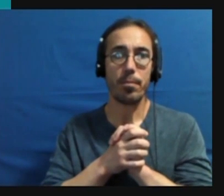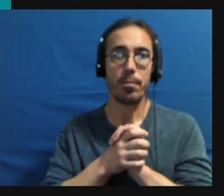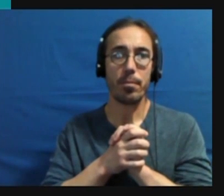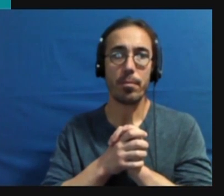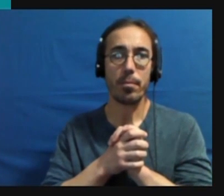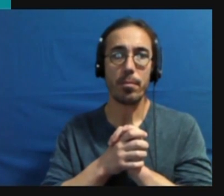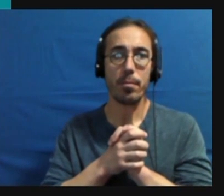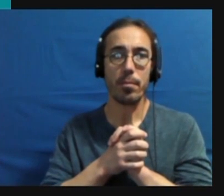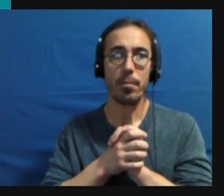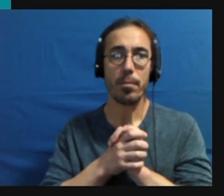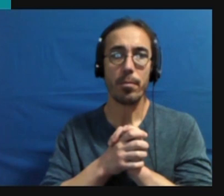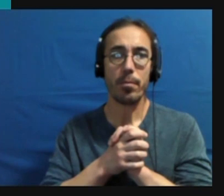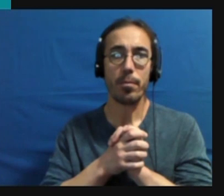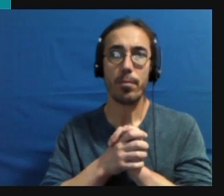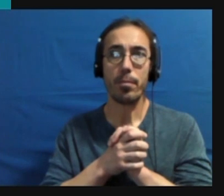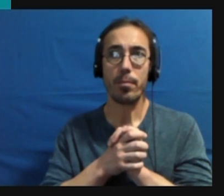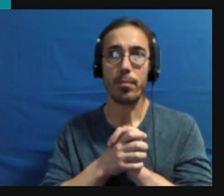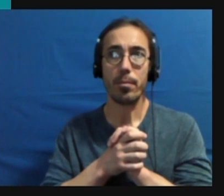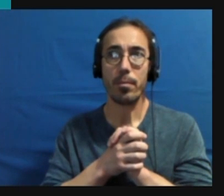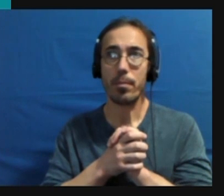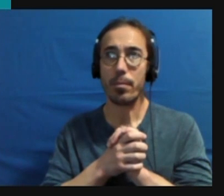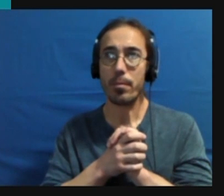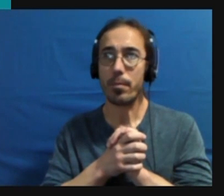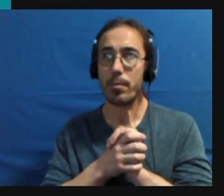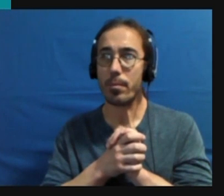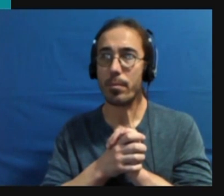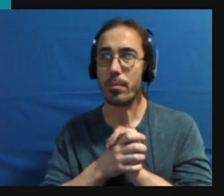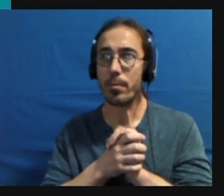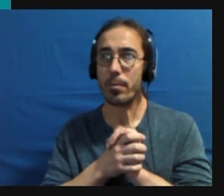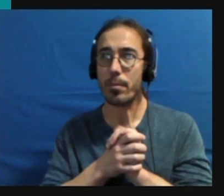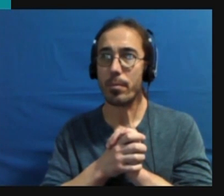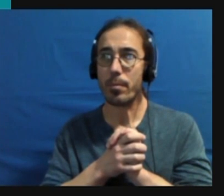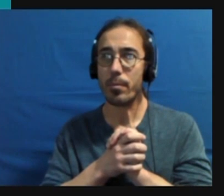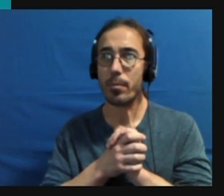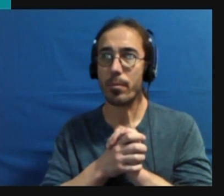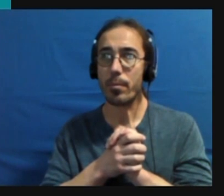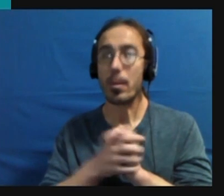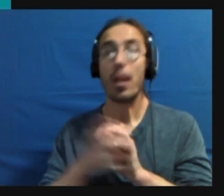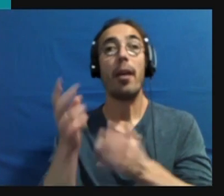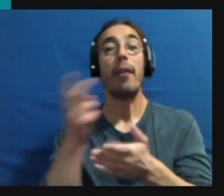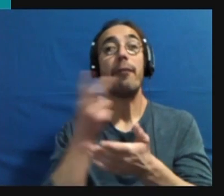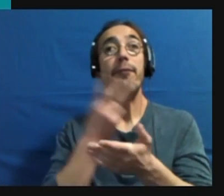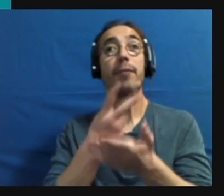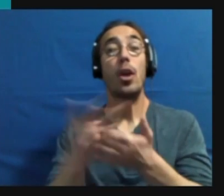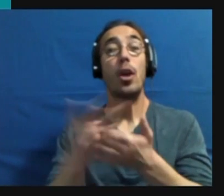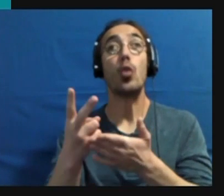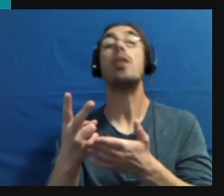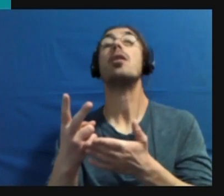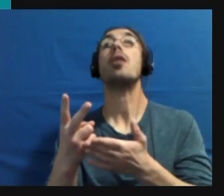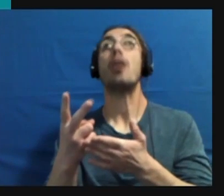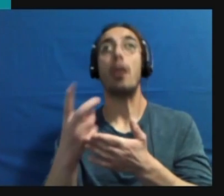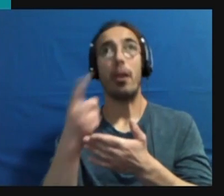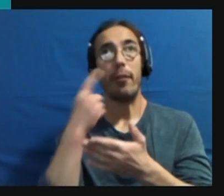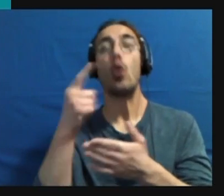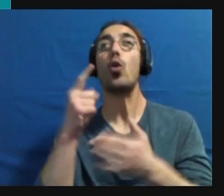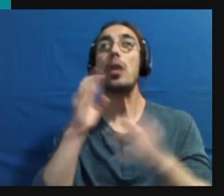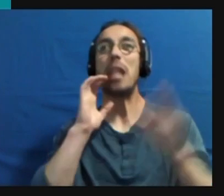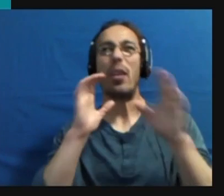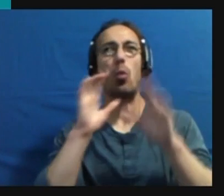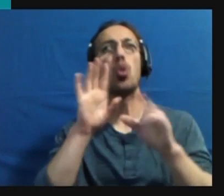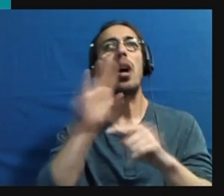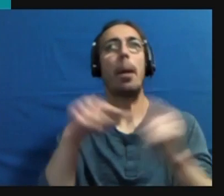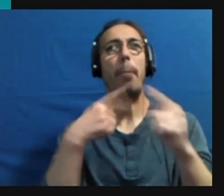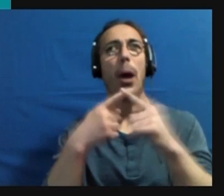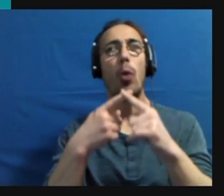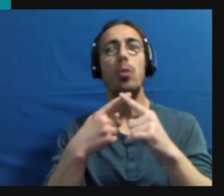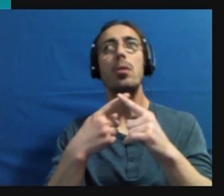at the end of the section. So failure of normal back and forth conversation. So let's talk about this. Let's talk